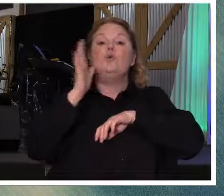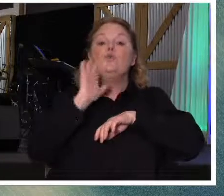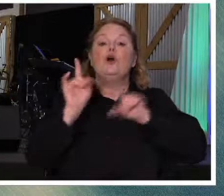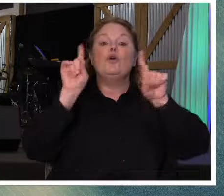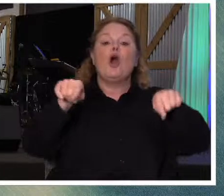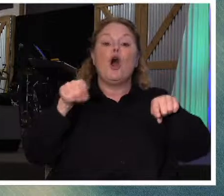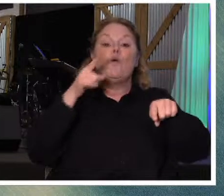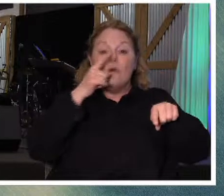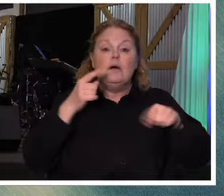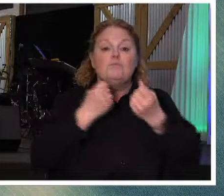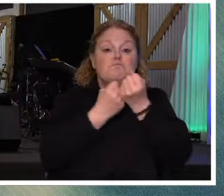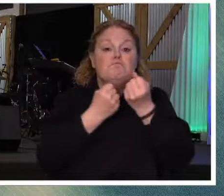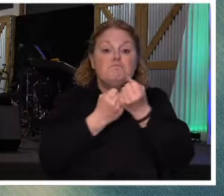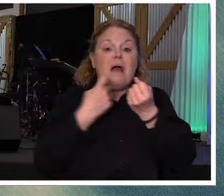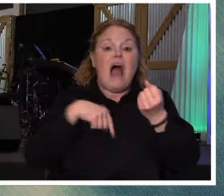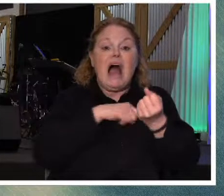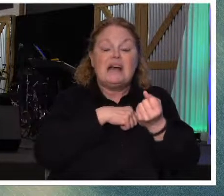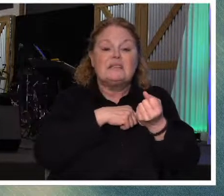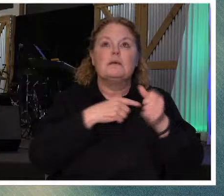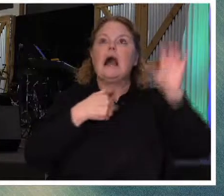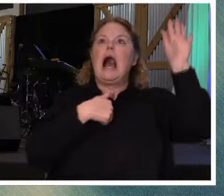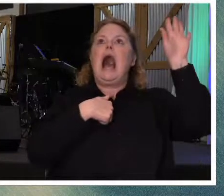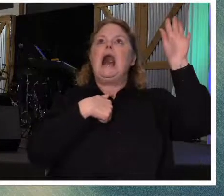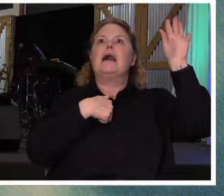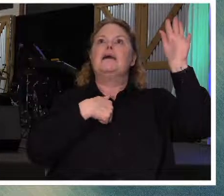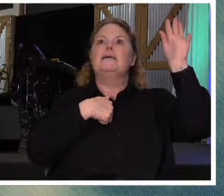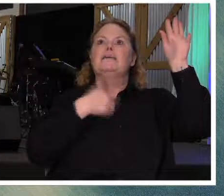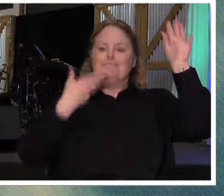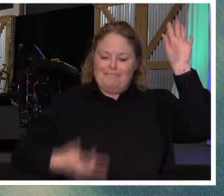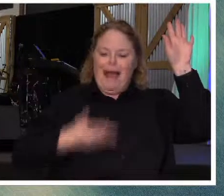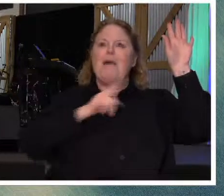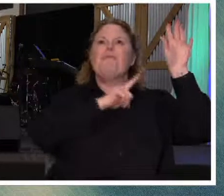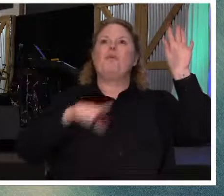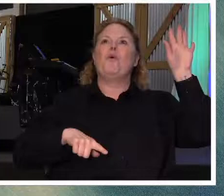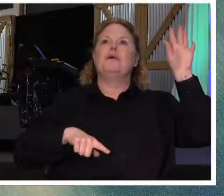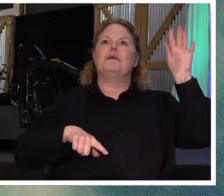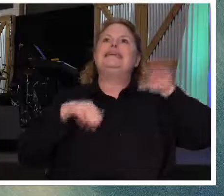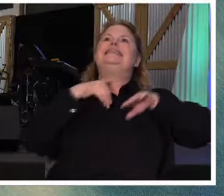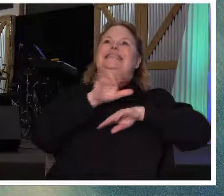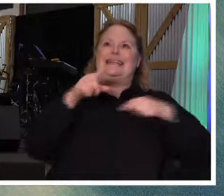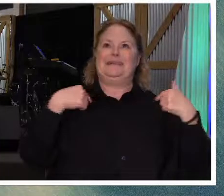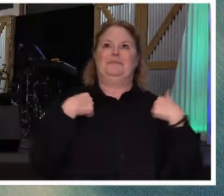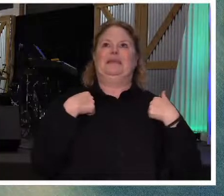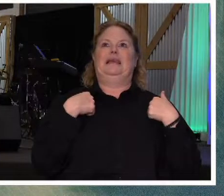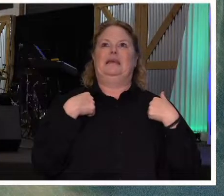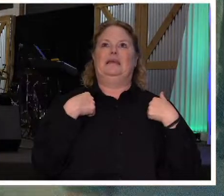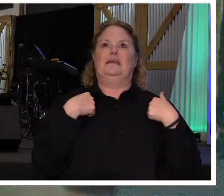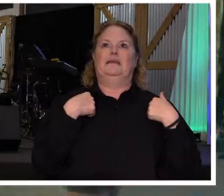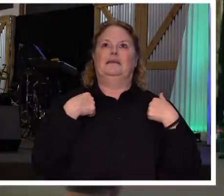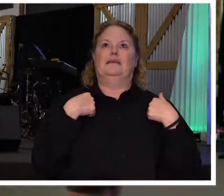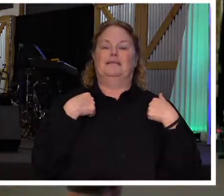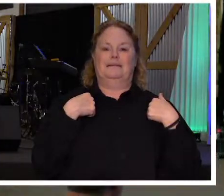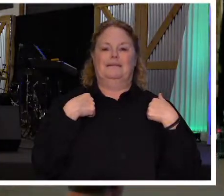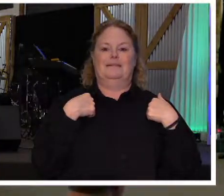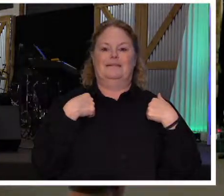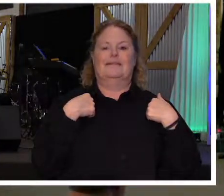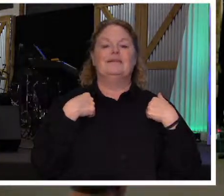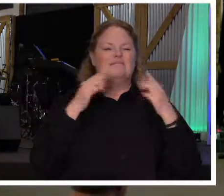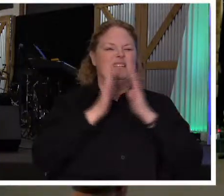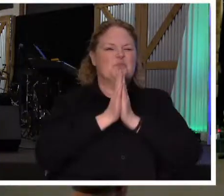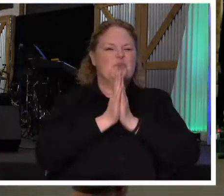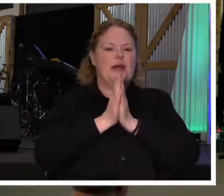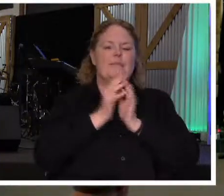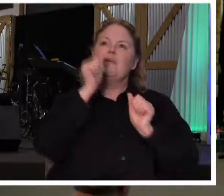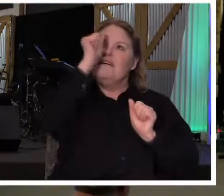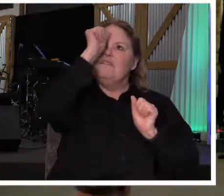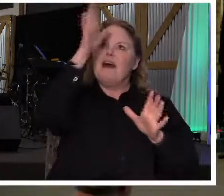go for us?' And I said, 'Here I am, send me.'" Father, I ask